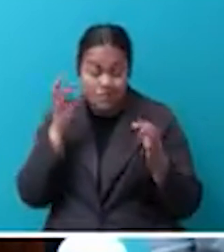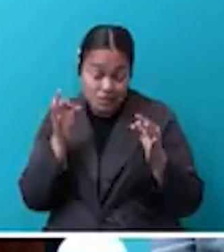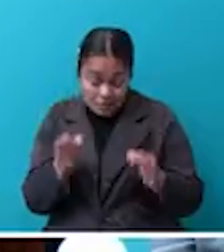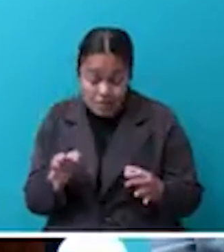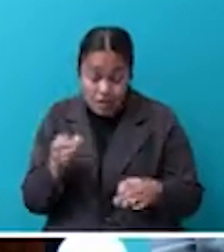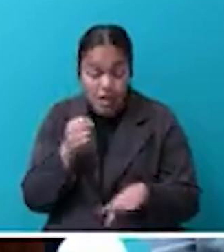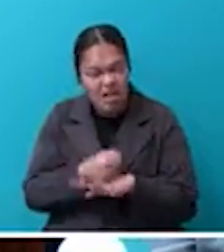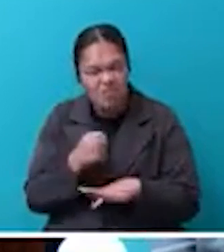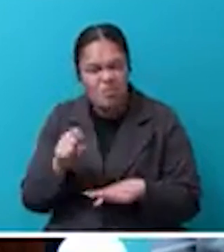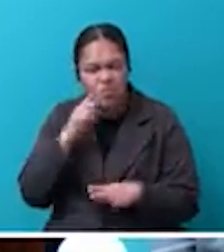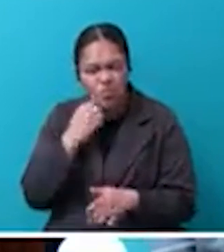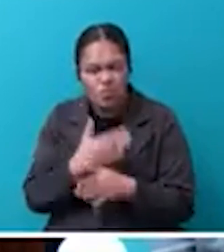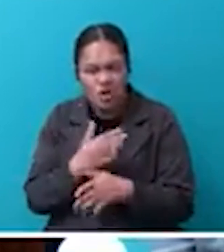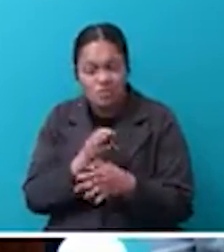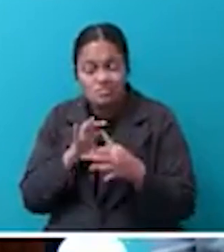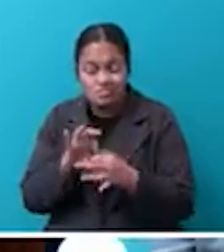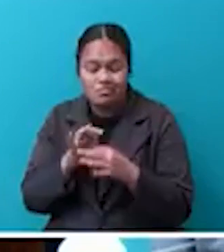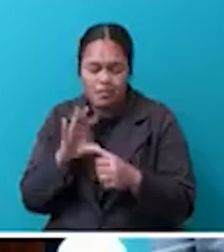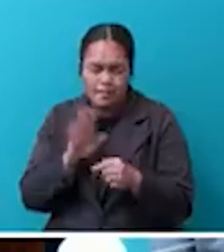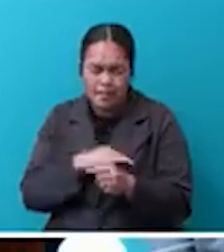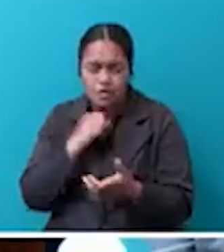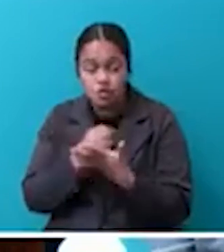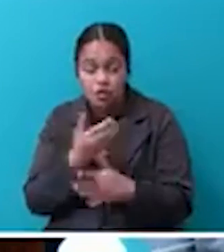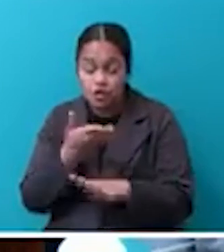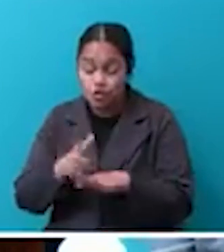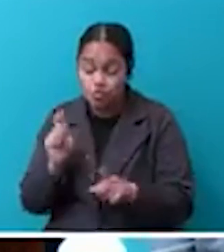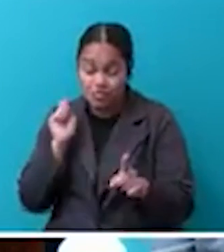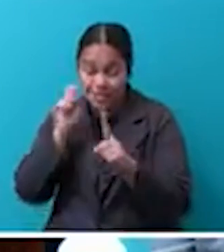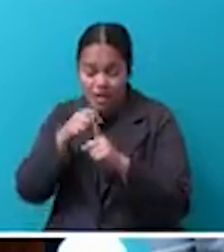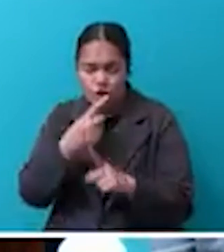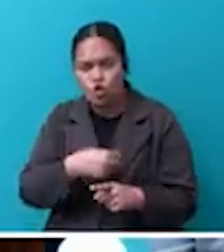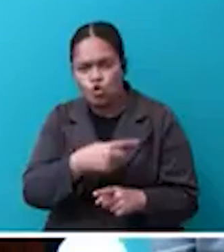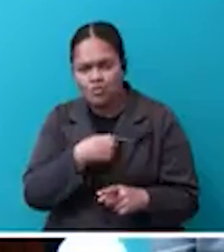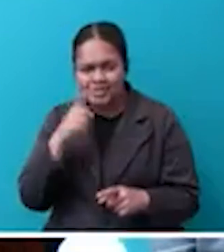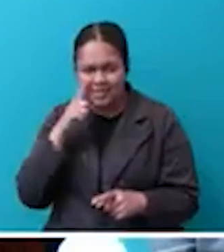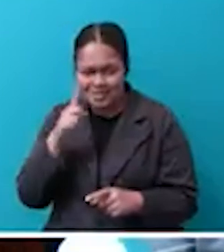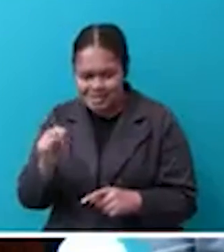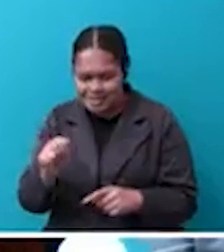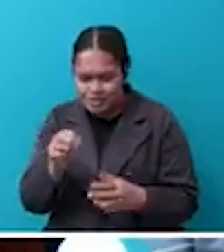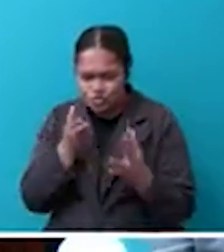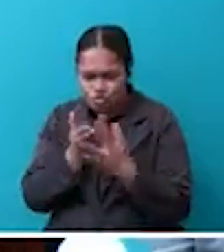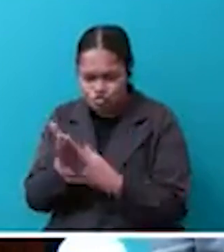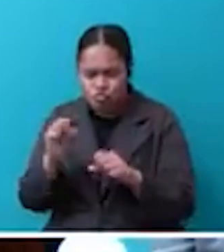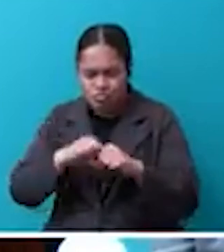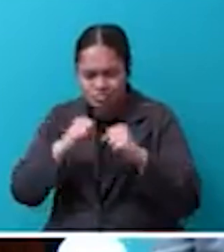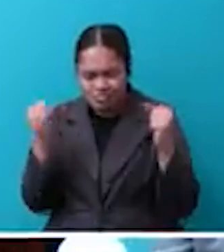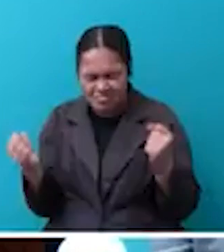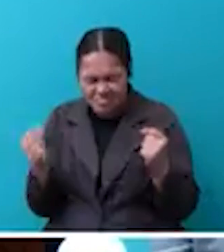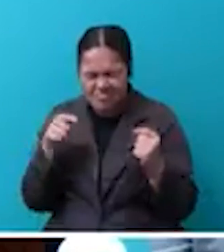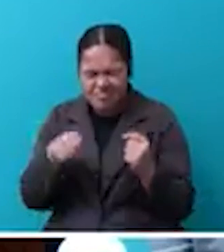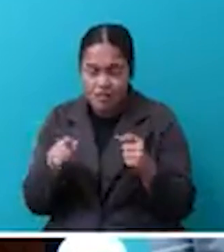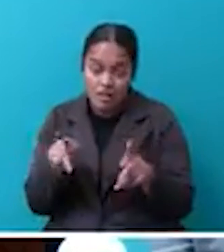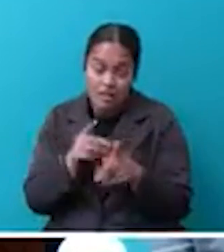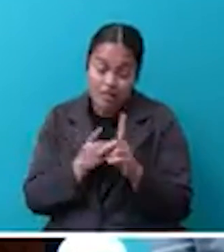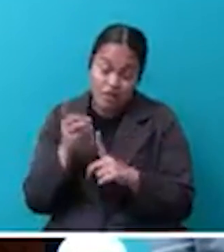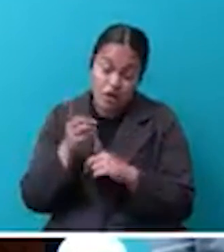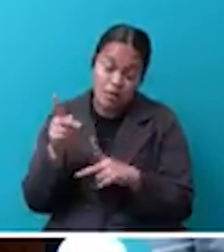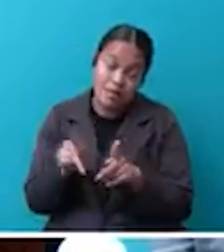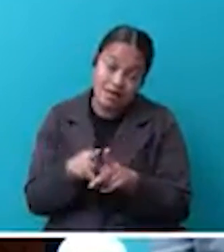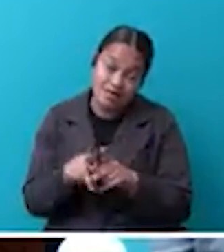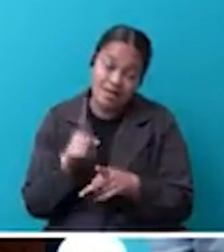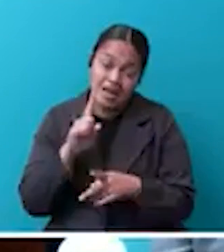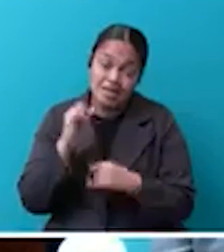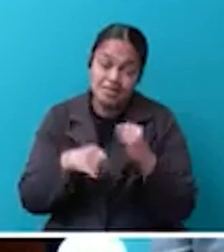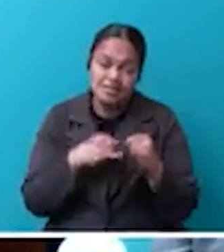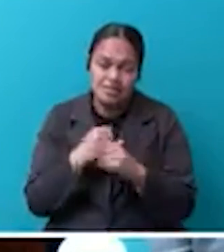government will work to ensure that the new targets and commitments are seen through in our engagement with development partners and international